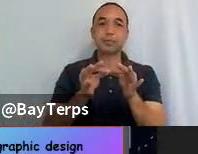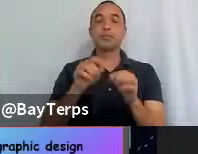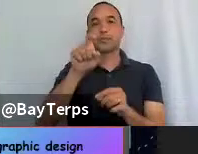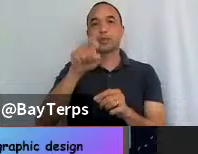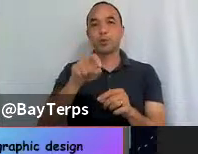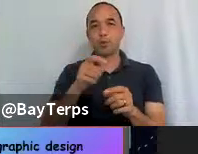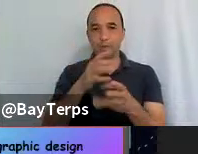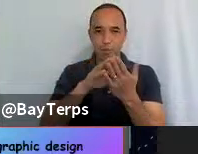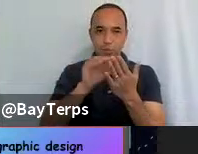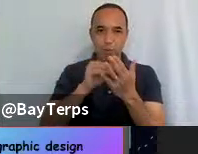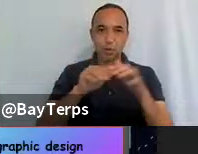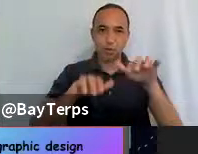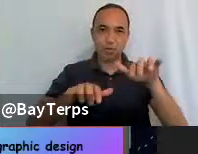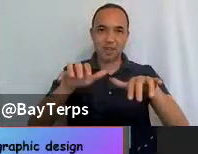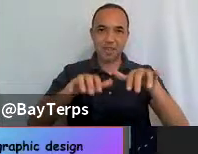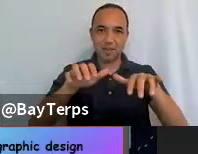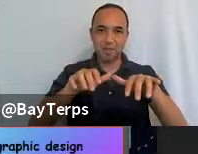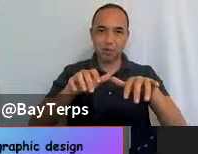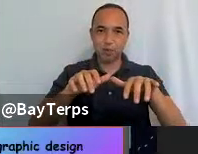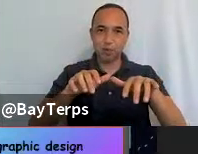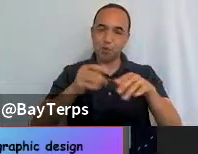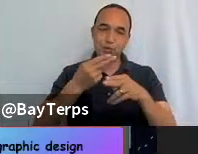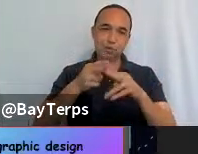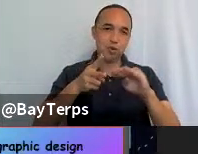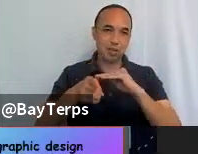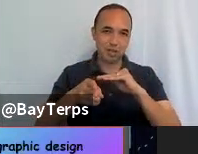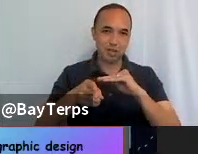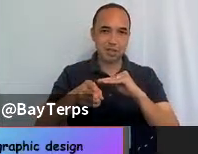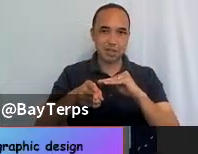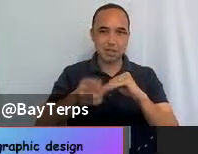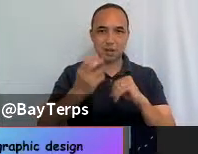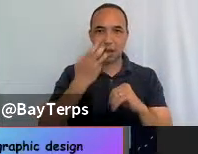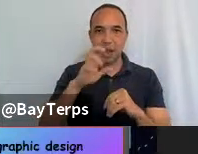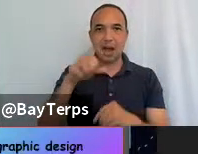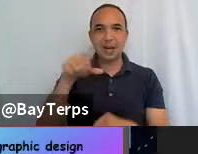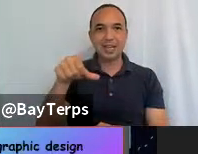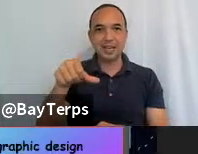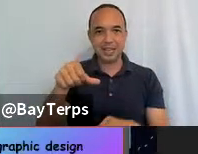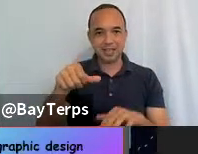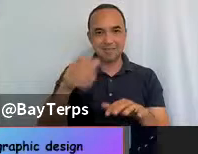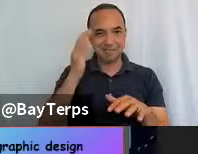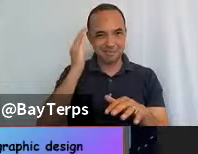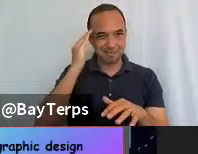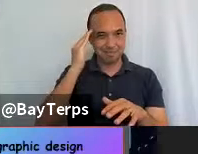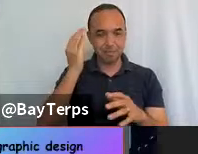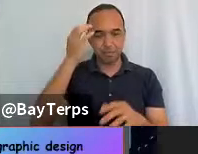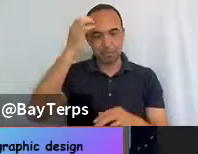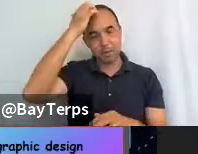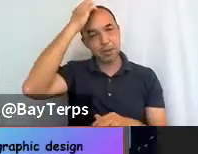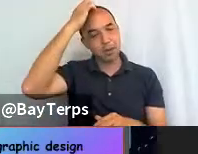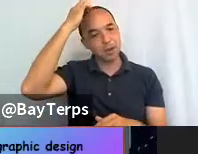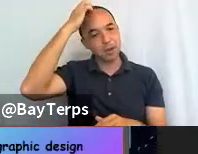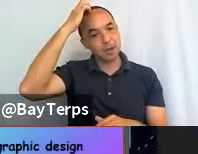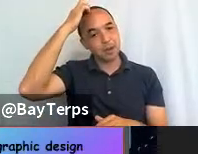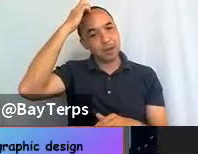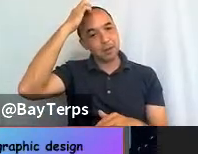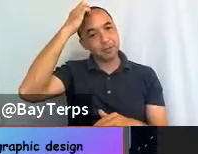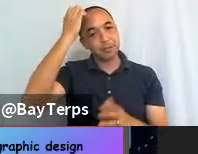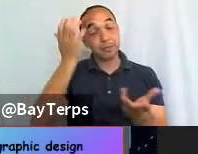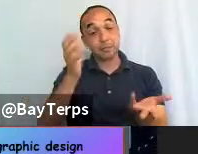keyboard shortcuts for Photoshop. They're also known as hotkeys. And that